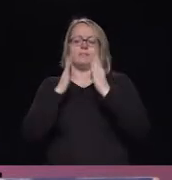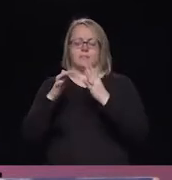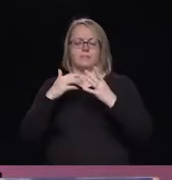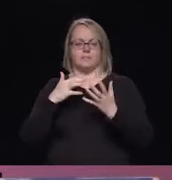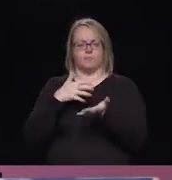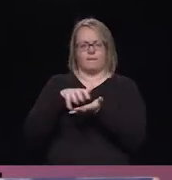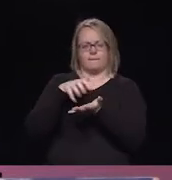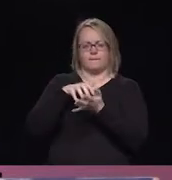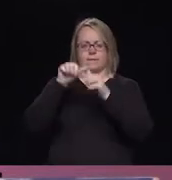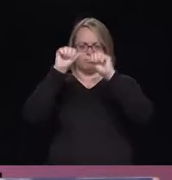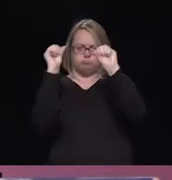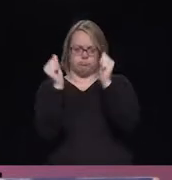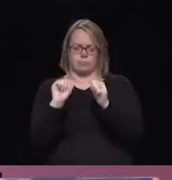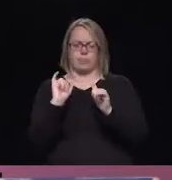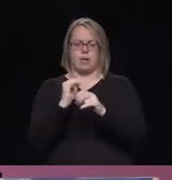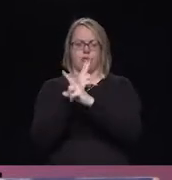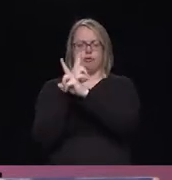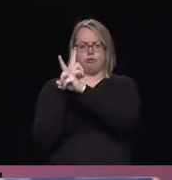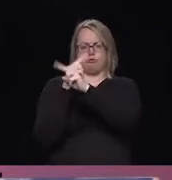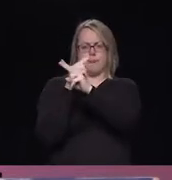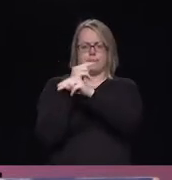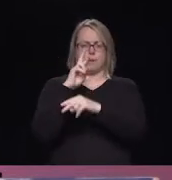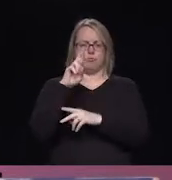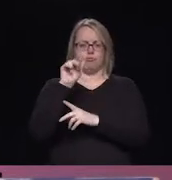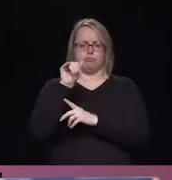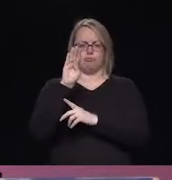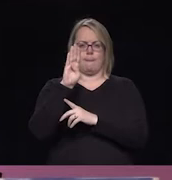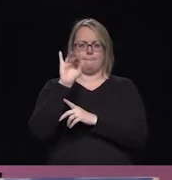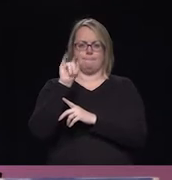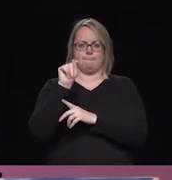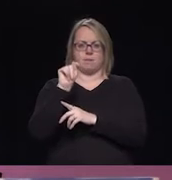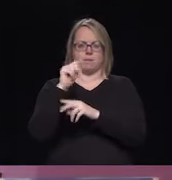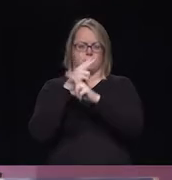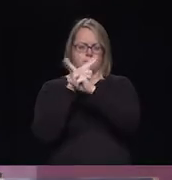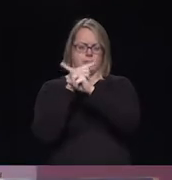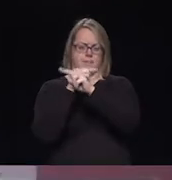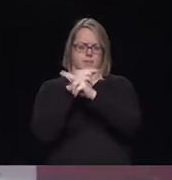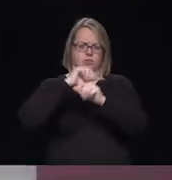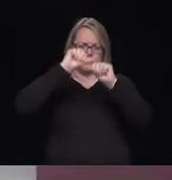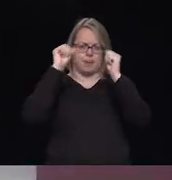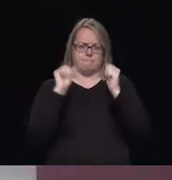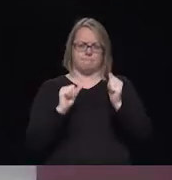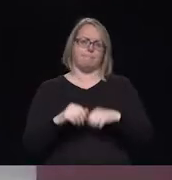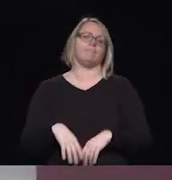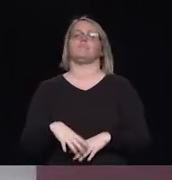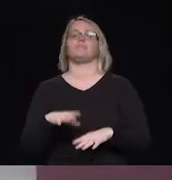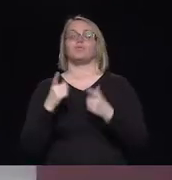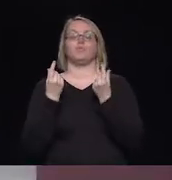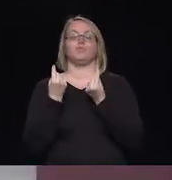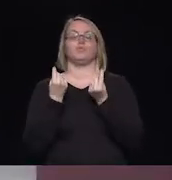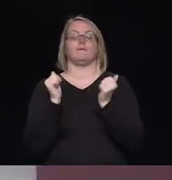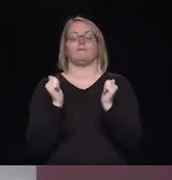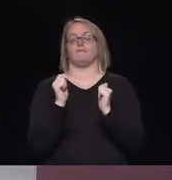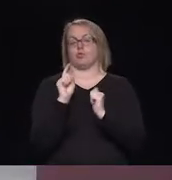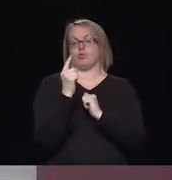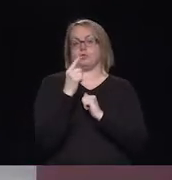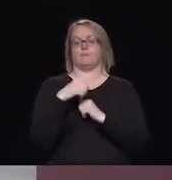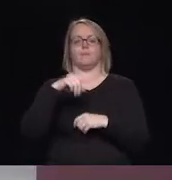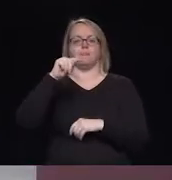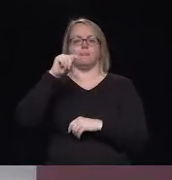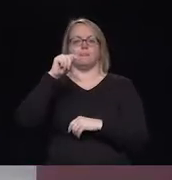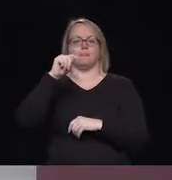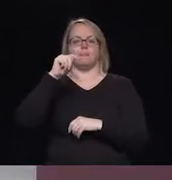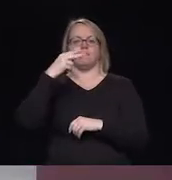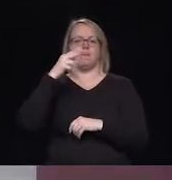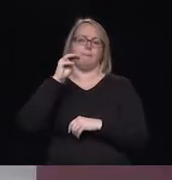So I'm going to break it down into body parts of the bunny just to help you. First, we've got that thumper foot. So